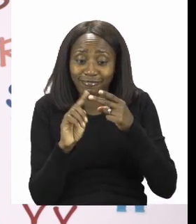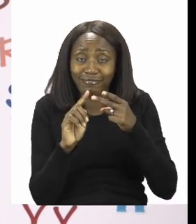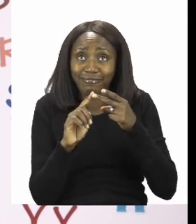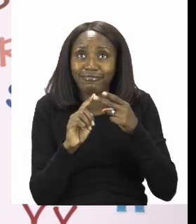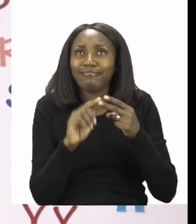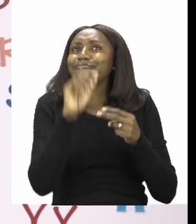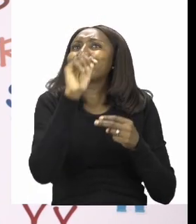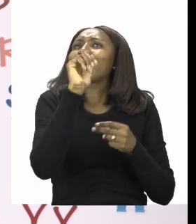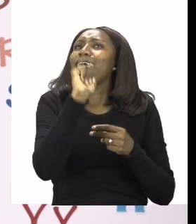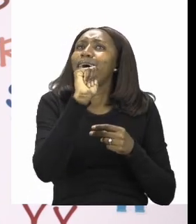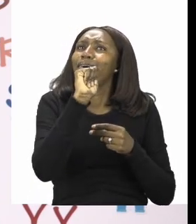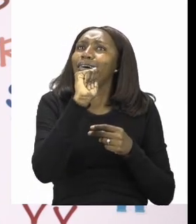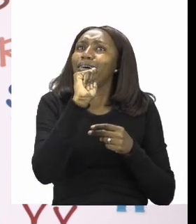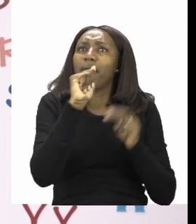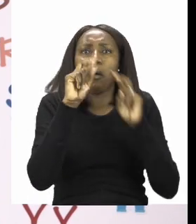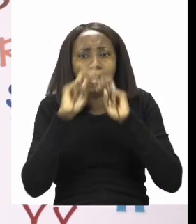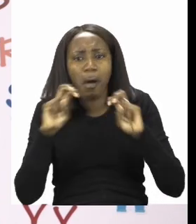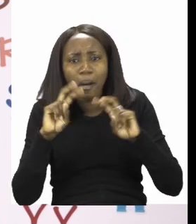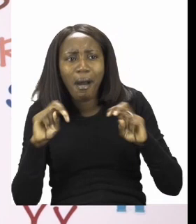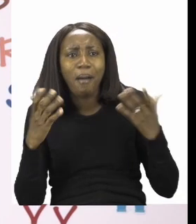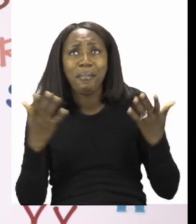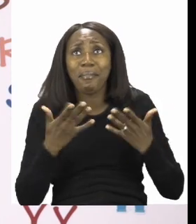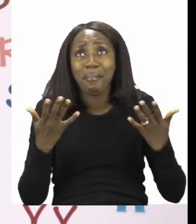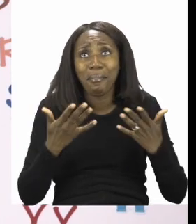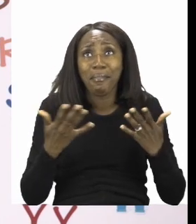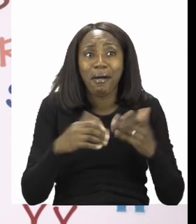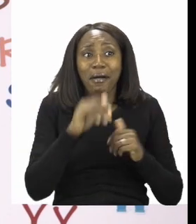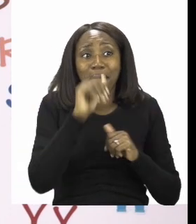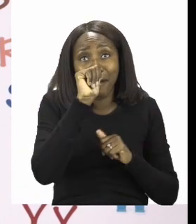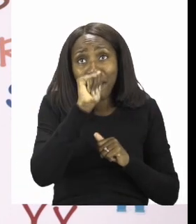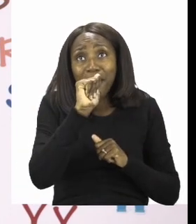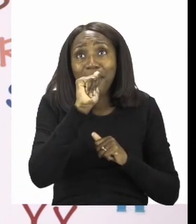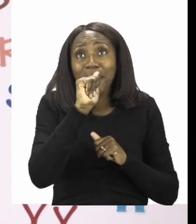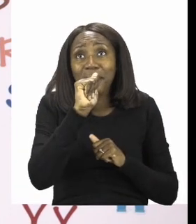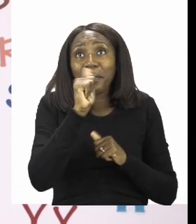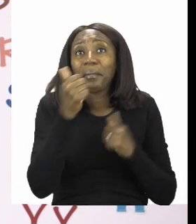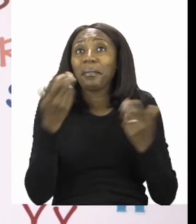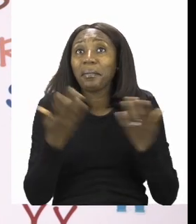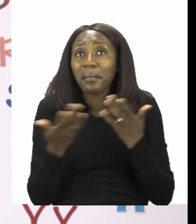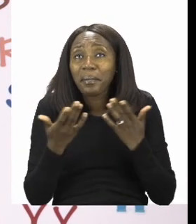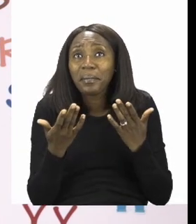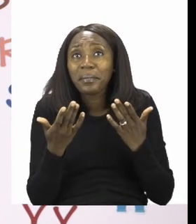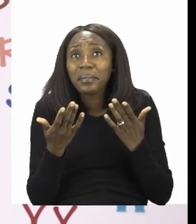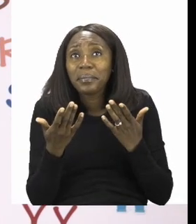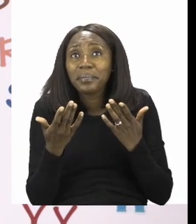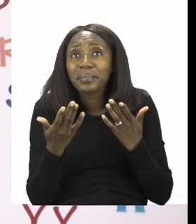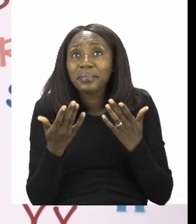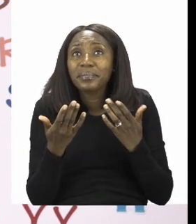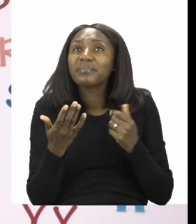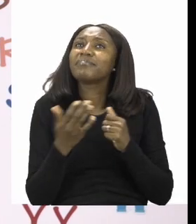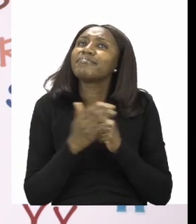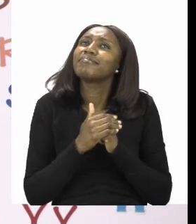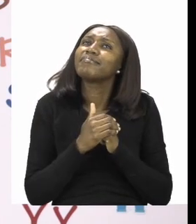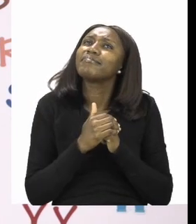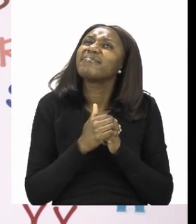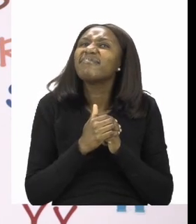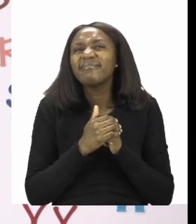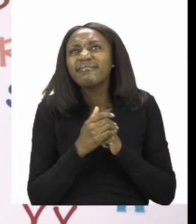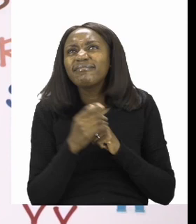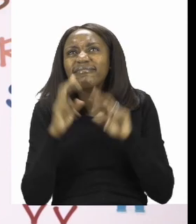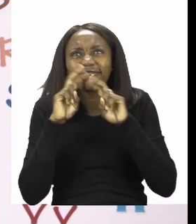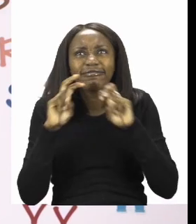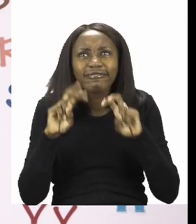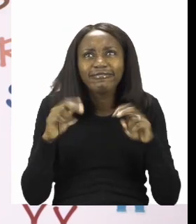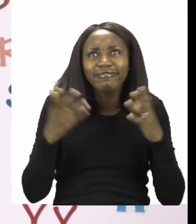is find an a. So instead of underlining it, we're just going to look for it, and